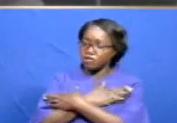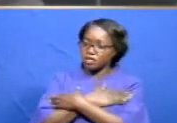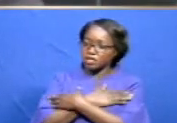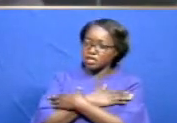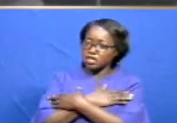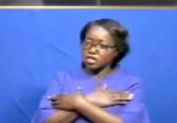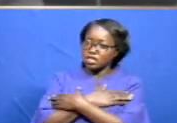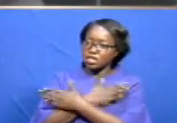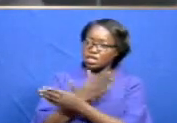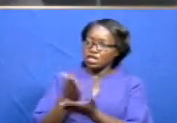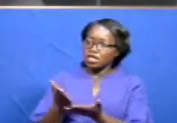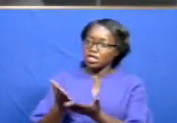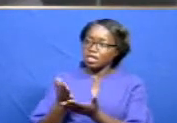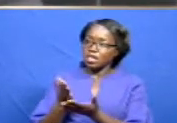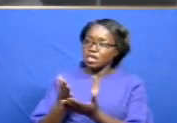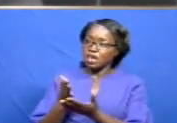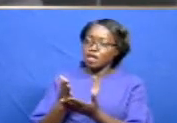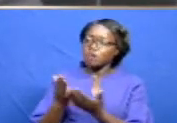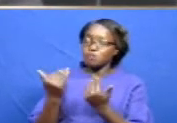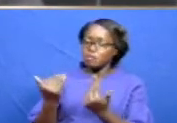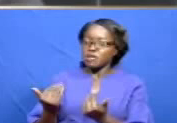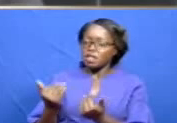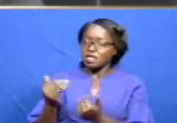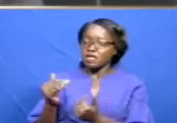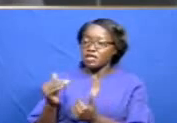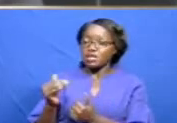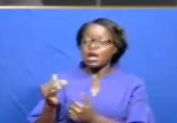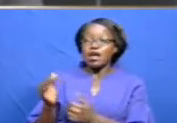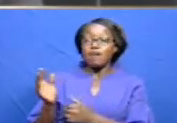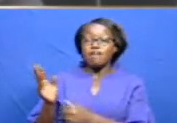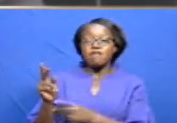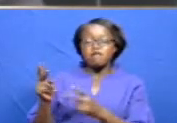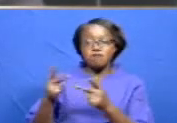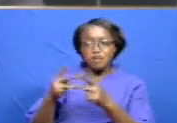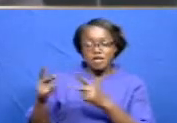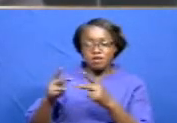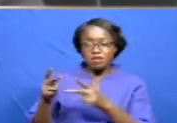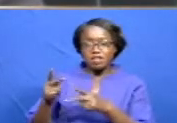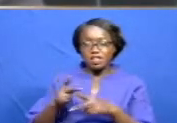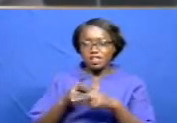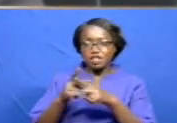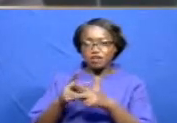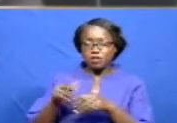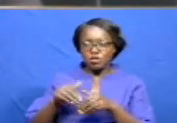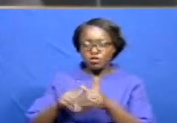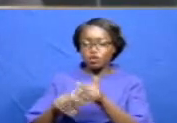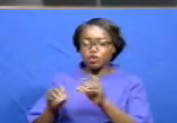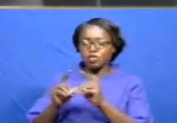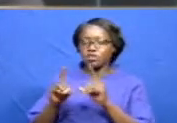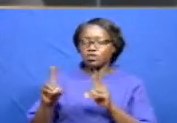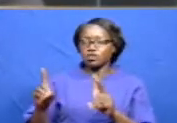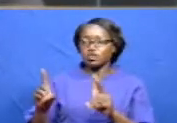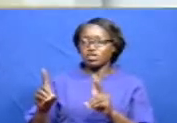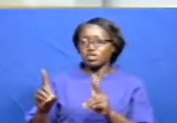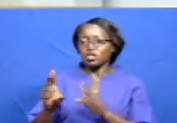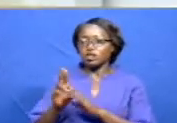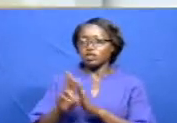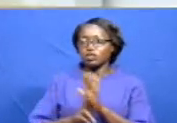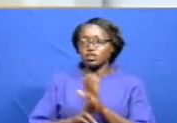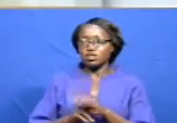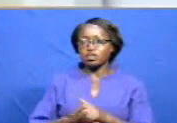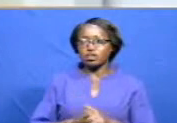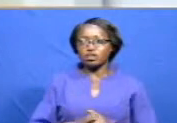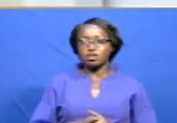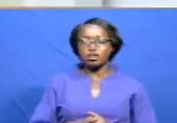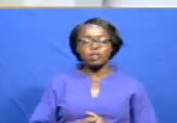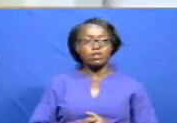Telkom, we can never be too careful. And I think it's important that we adhere to the social distancing guidelines.